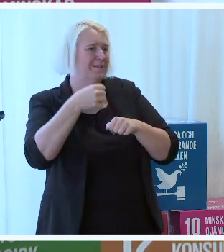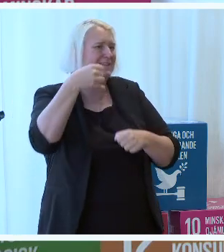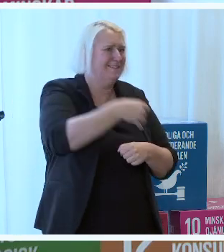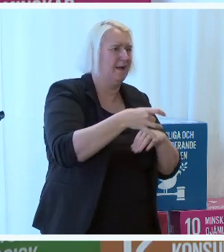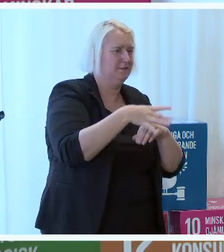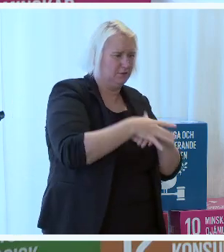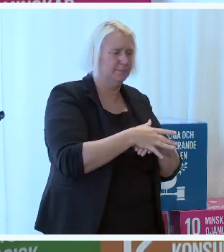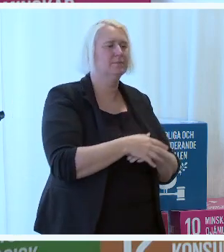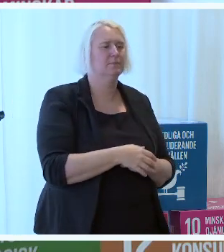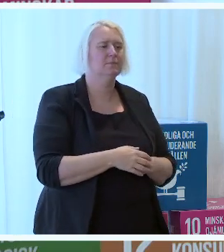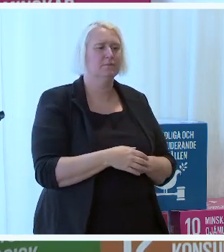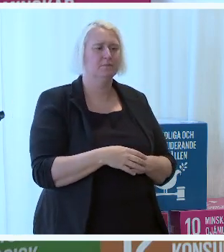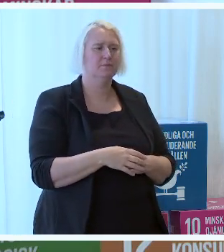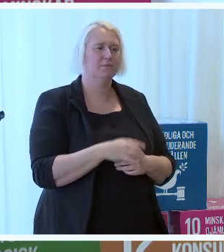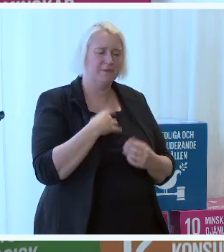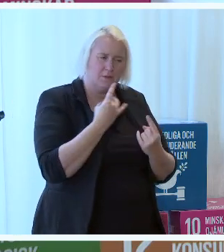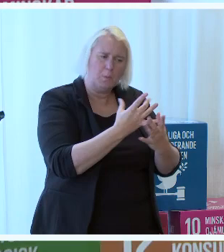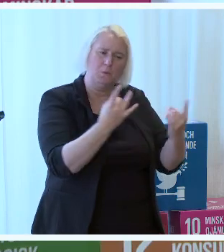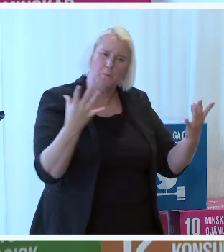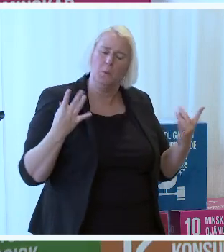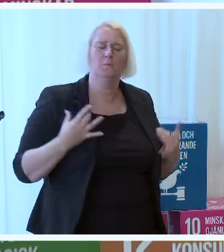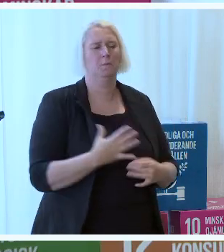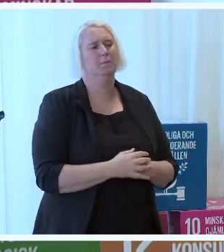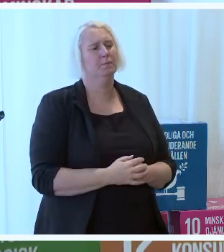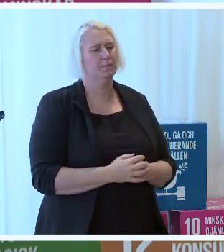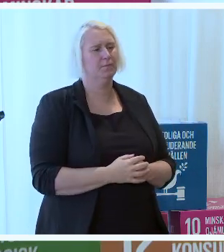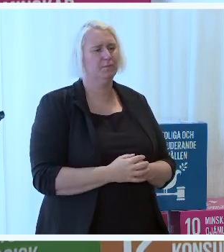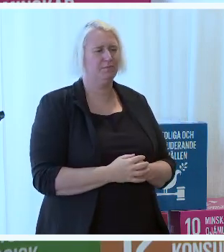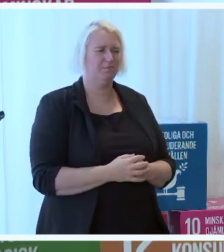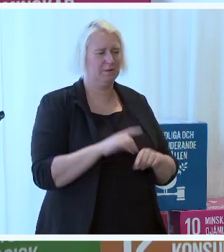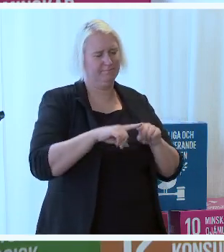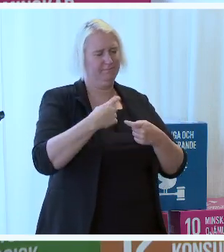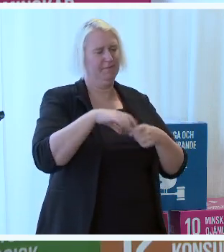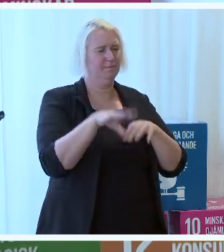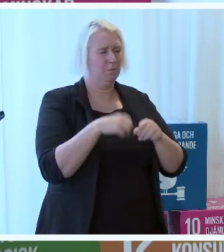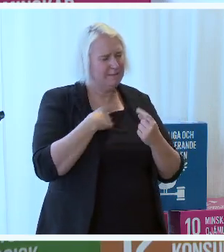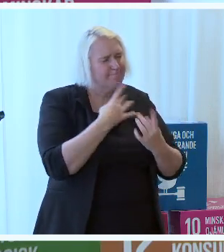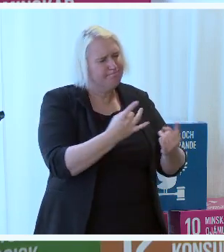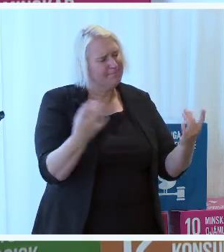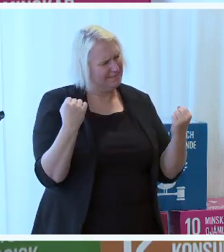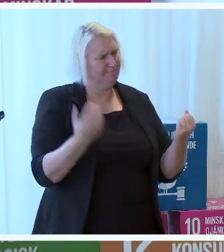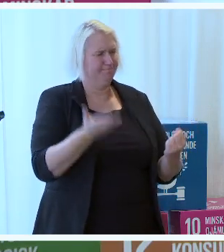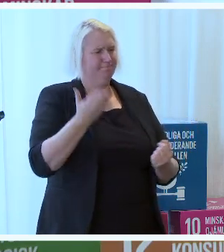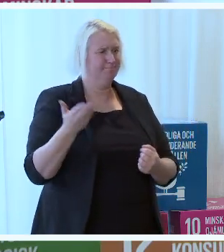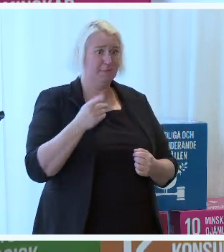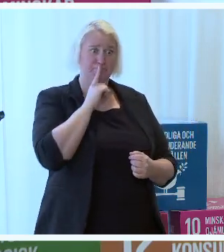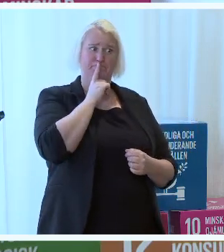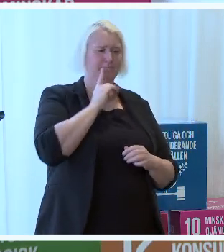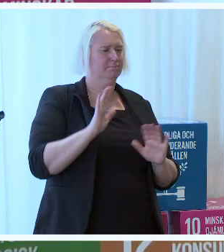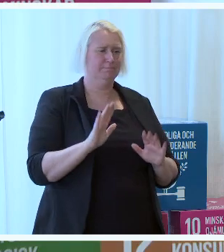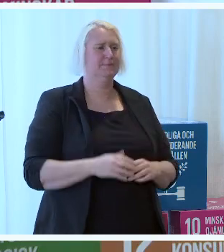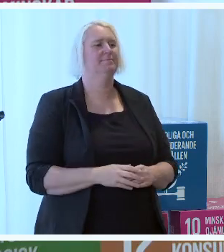domestic violence and gender-based violence and rape in conflicts. And thank you, Anas. No, thank you, Zamzam. An applause for Zamzam, please.